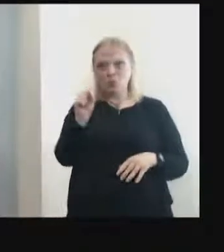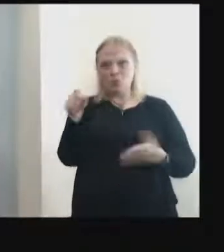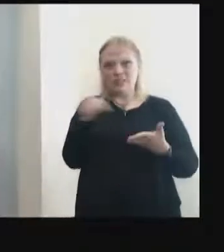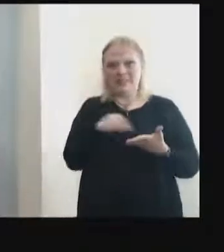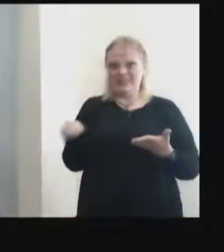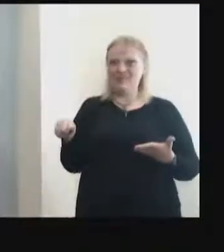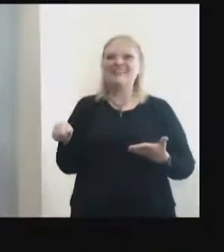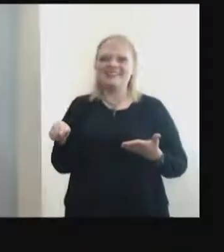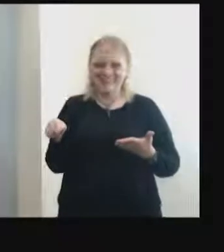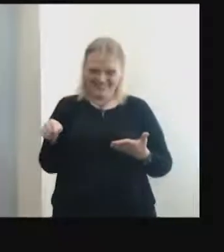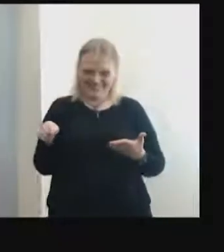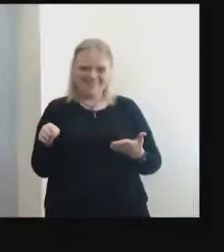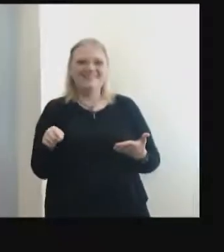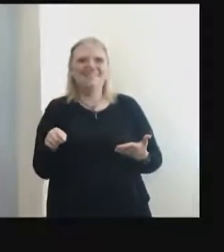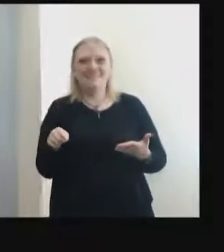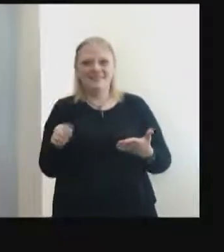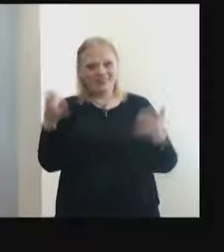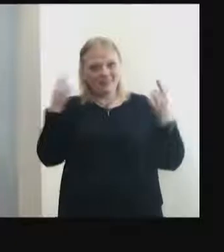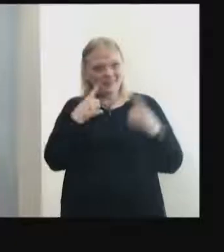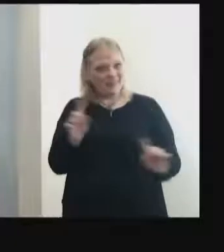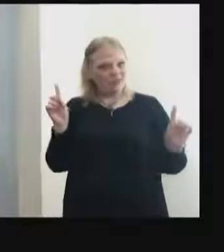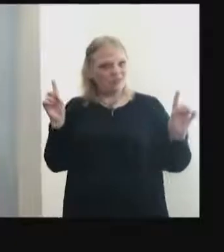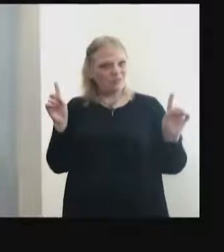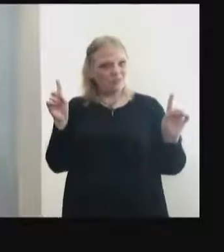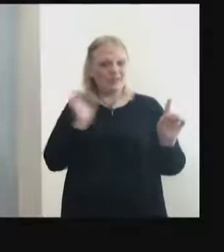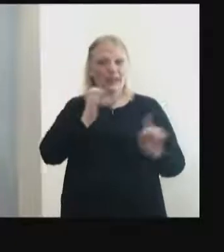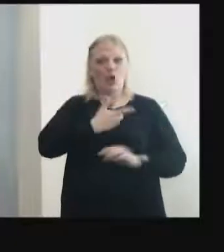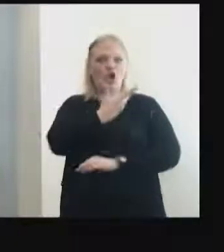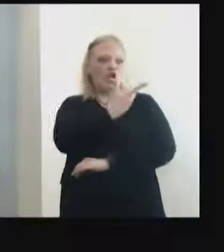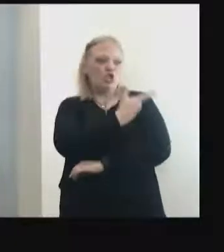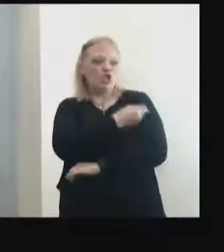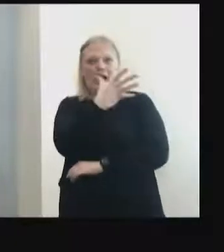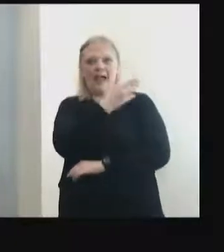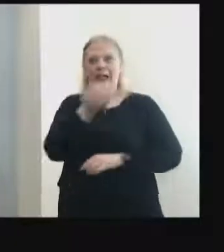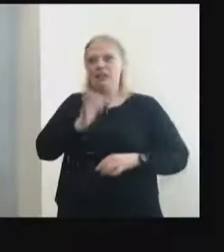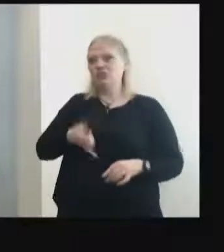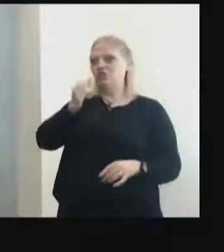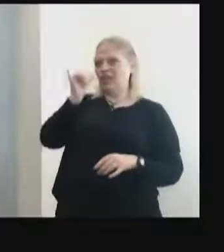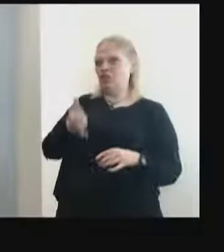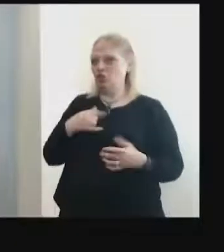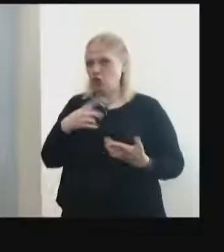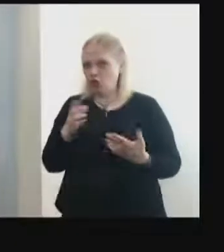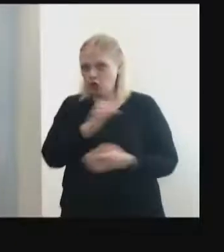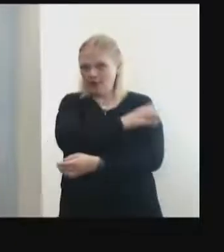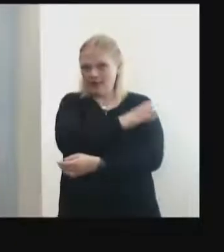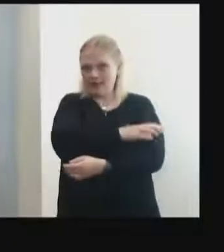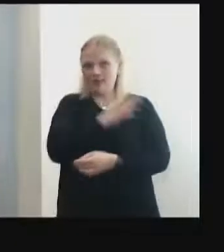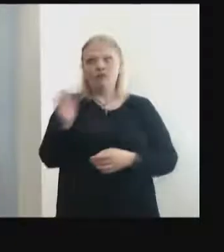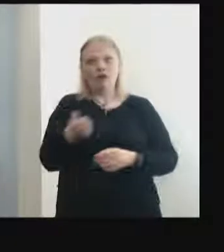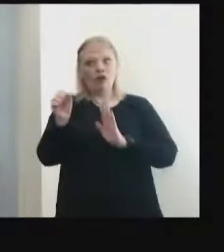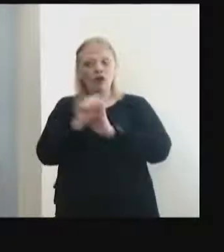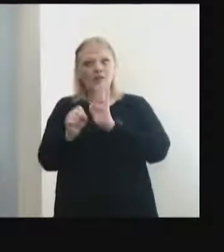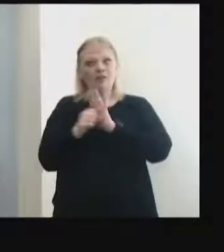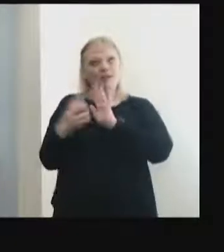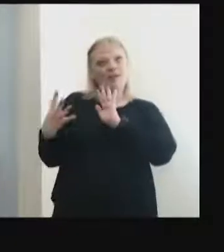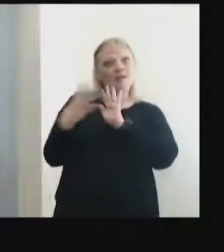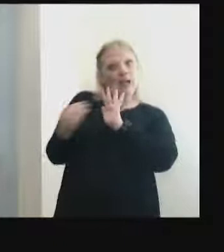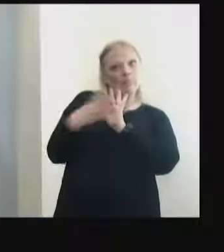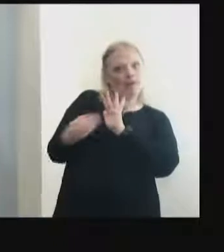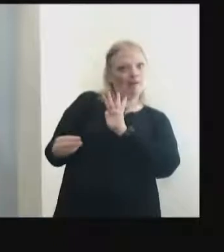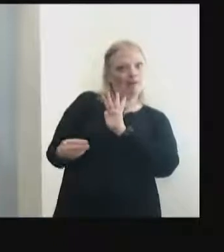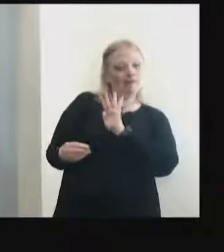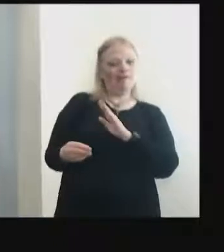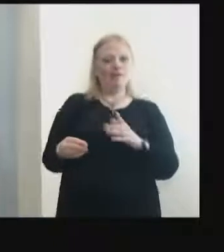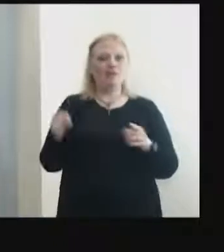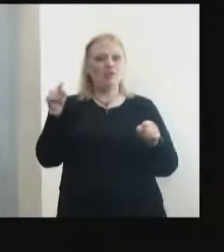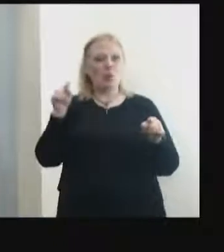week, announcing our shot and chaser clinics, and we've actually other states have started copycatting this